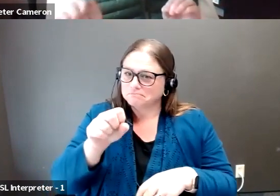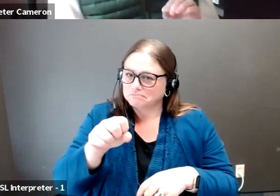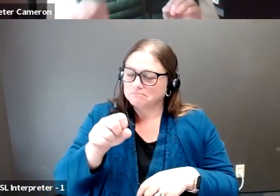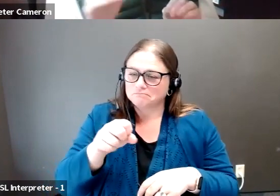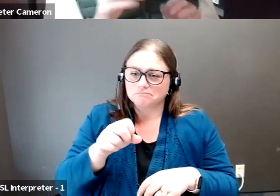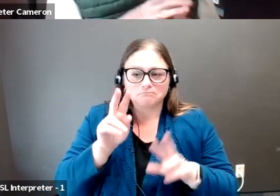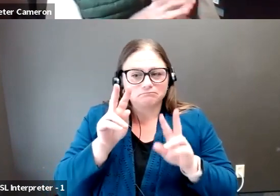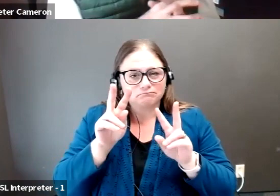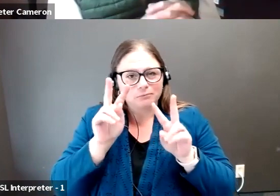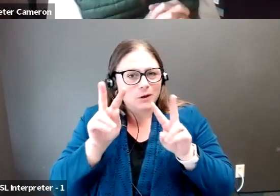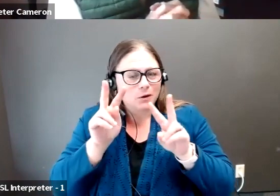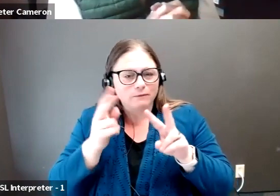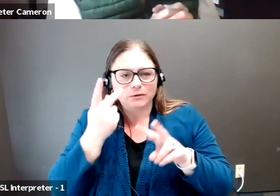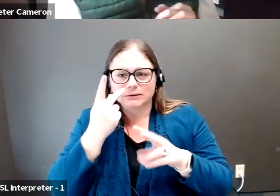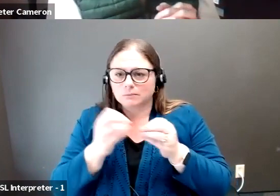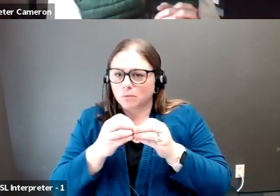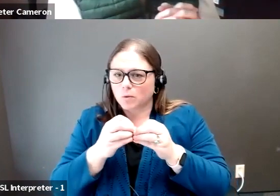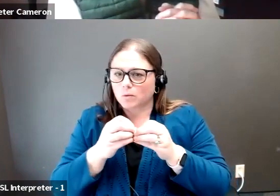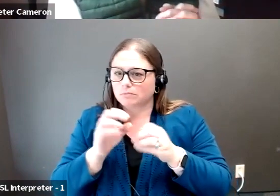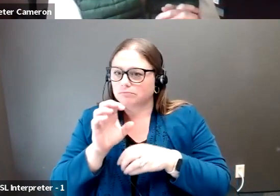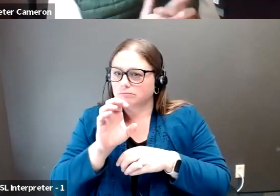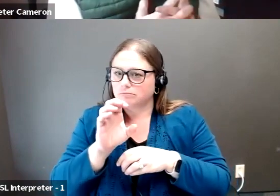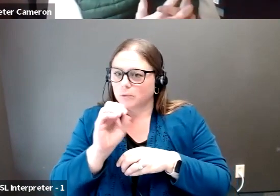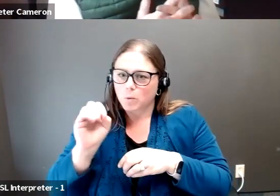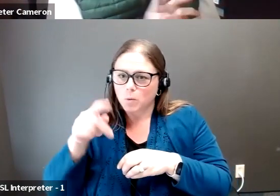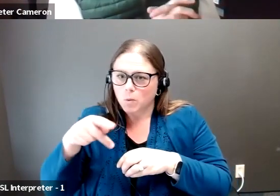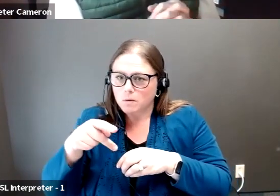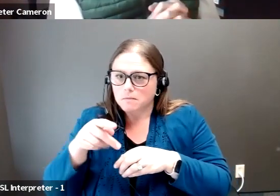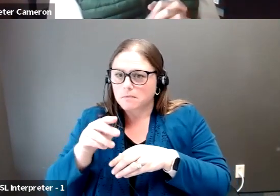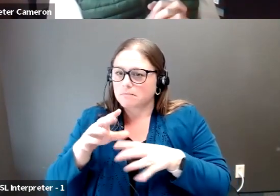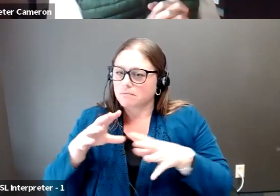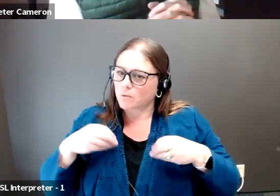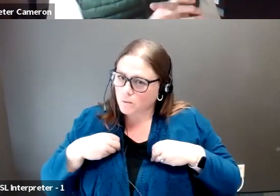owned businesses, as you mentioned.